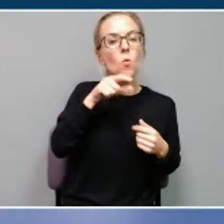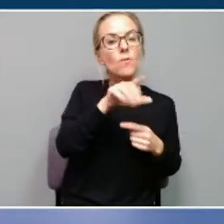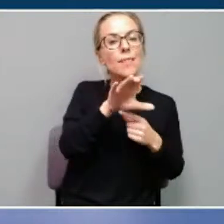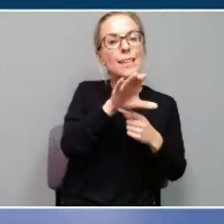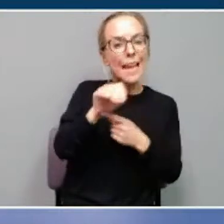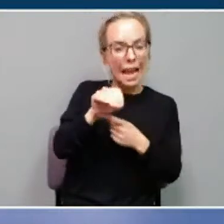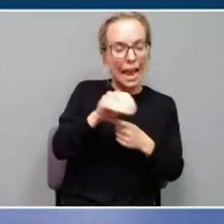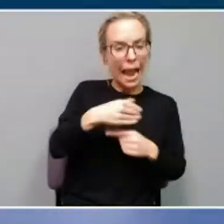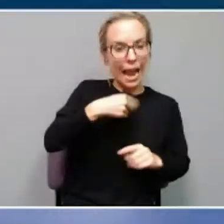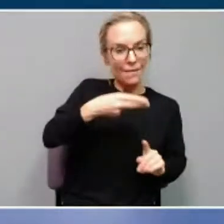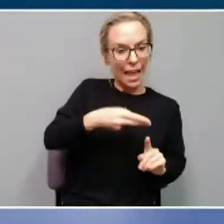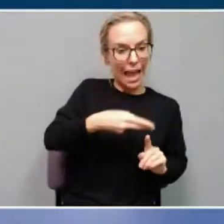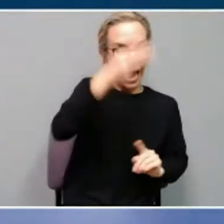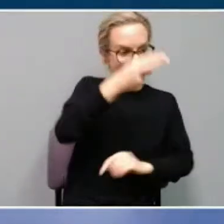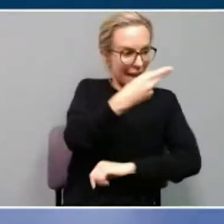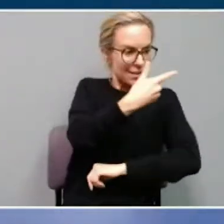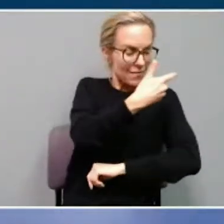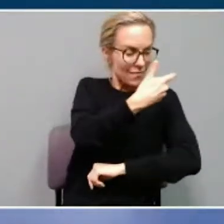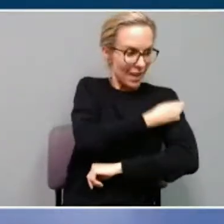higher vaccinations.